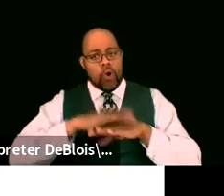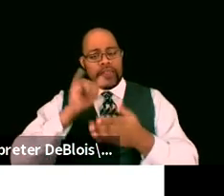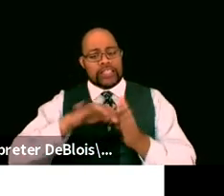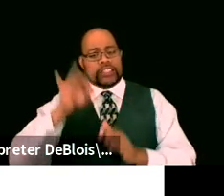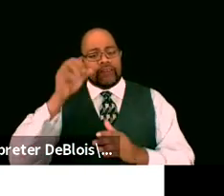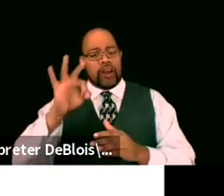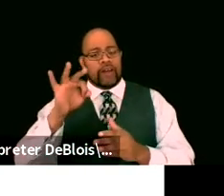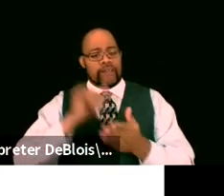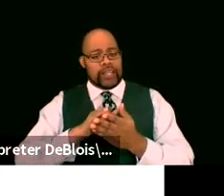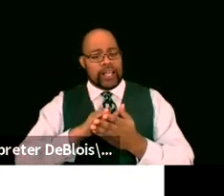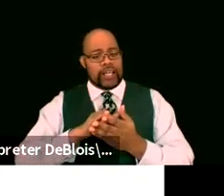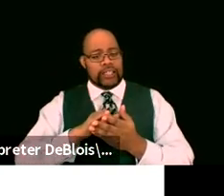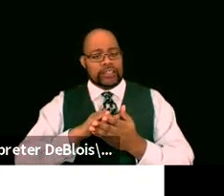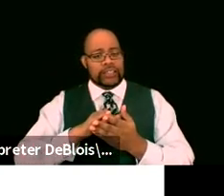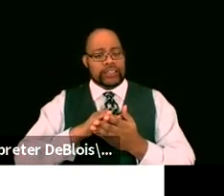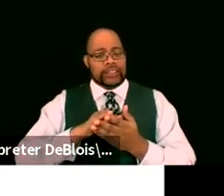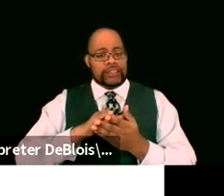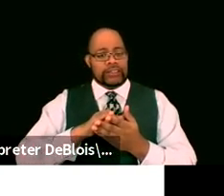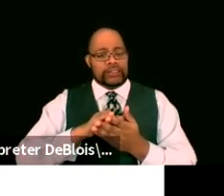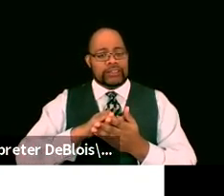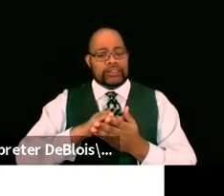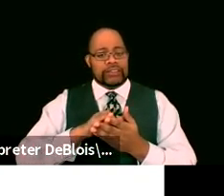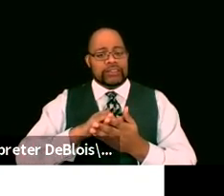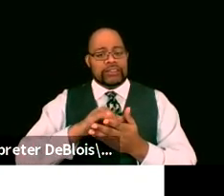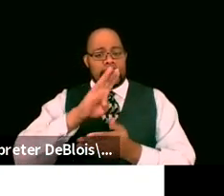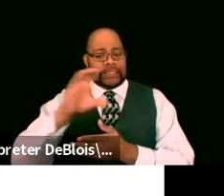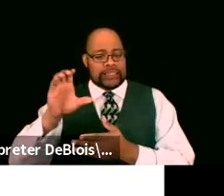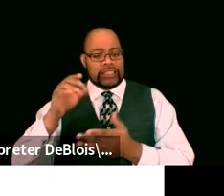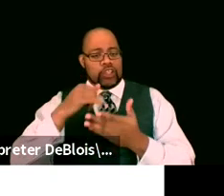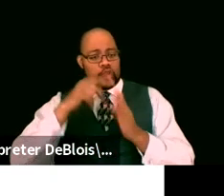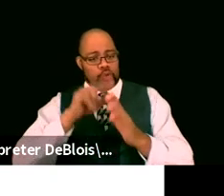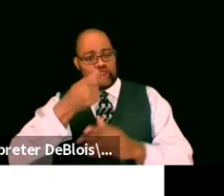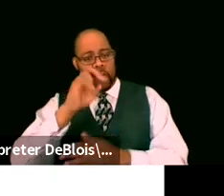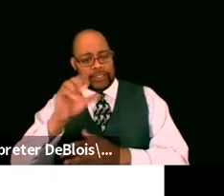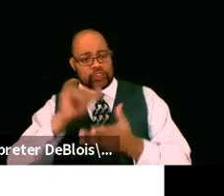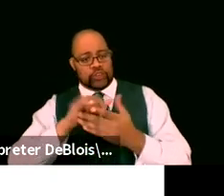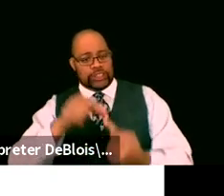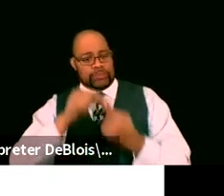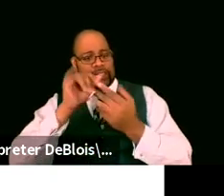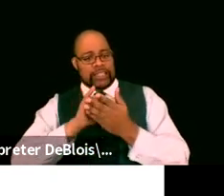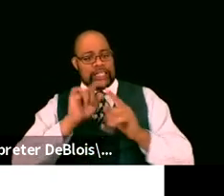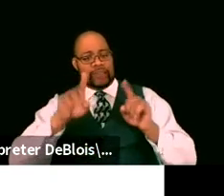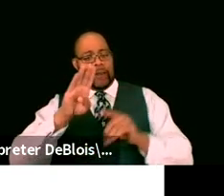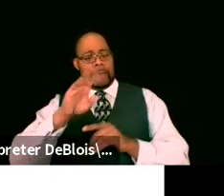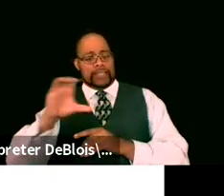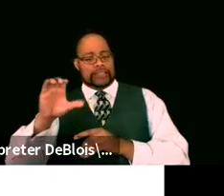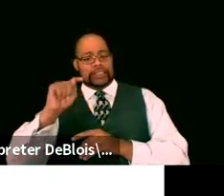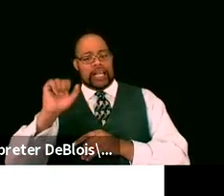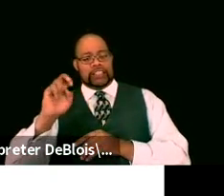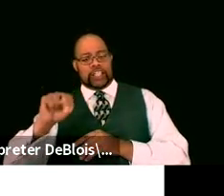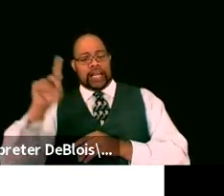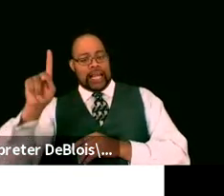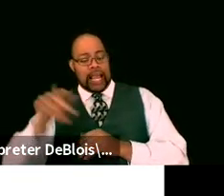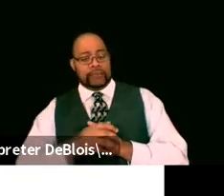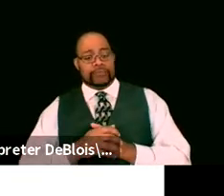of Burkholderia enigmatica. I'm then going to start using genomics to distinguish species within Burkholderia taxon K. Now,